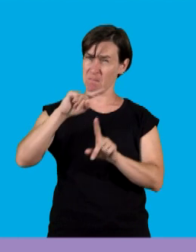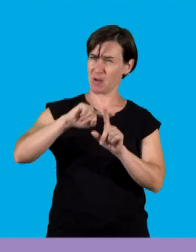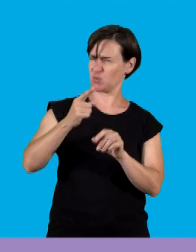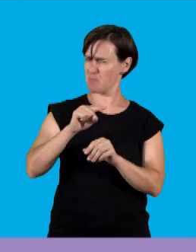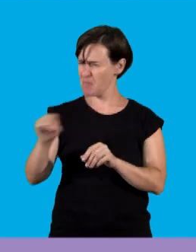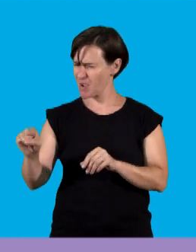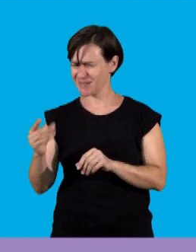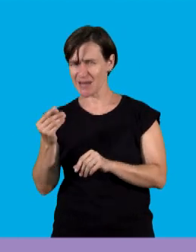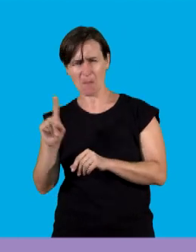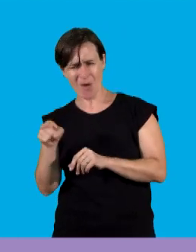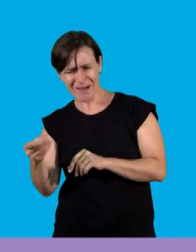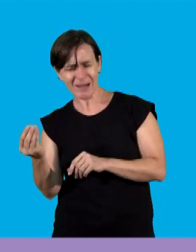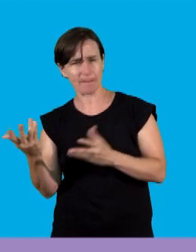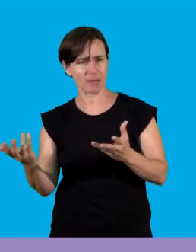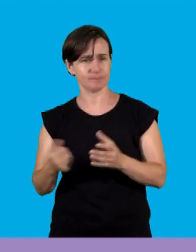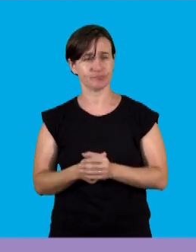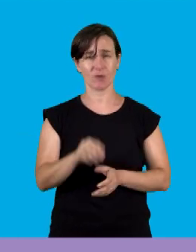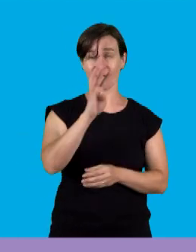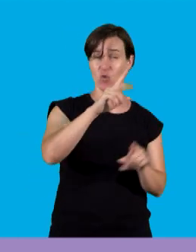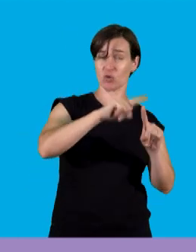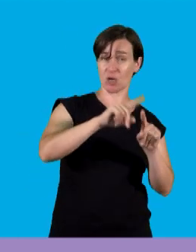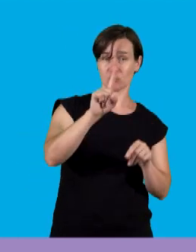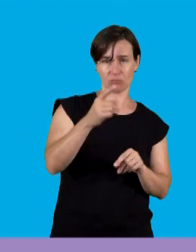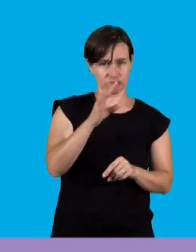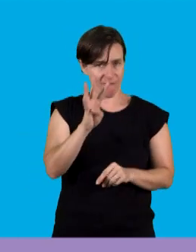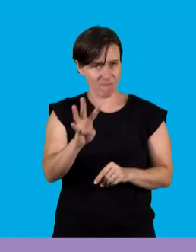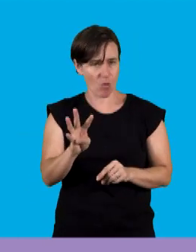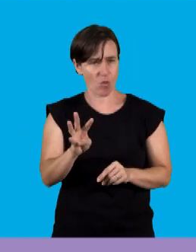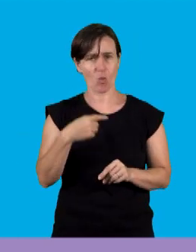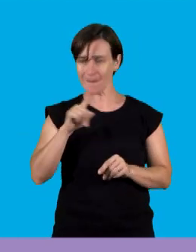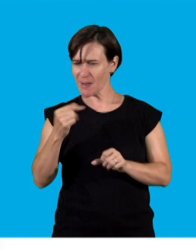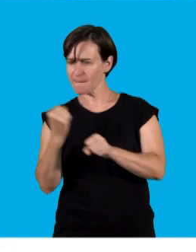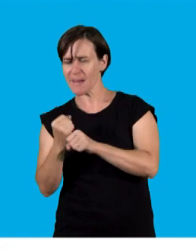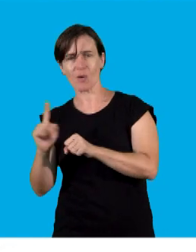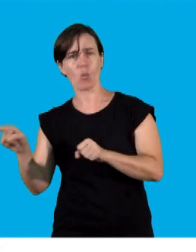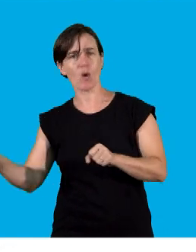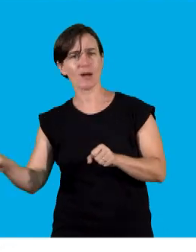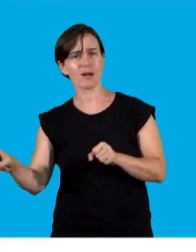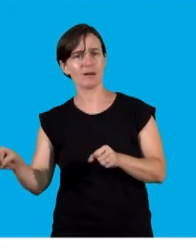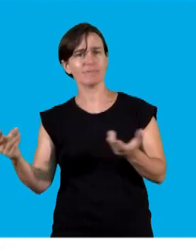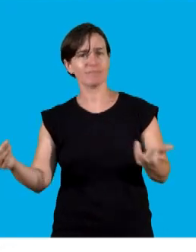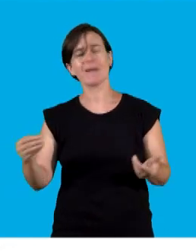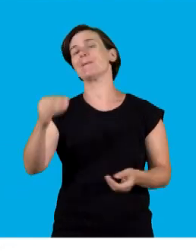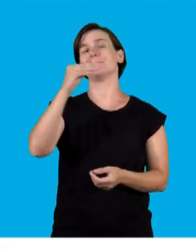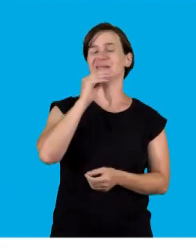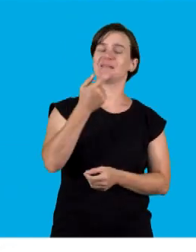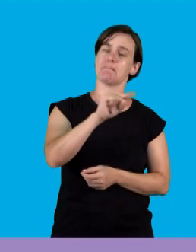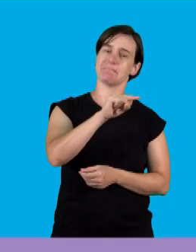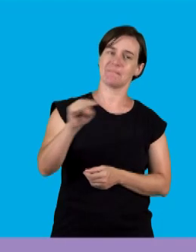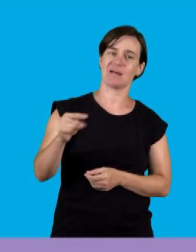or subtract? Well, 4 multiplied by 1 is 4, and how do we get to 1? Yes,